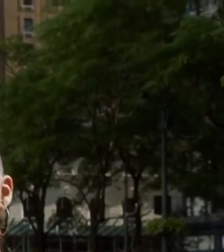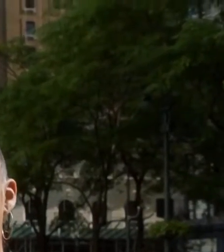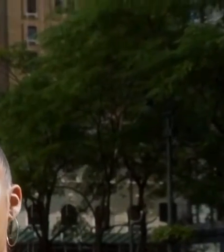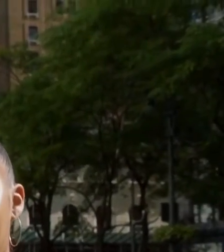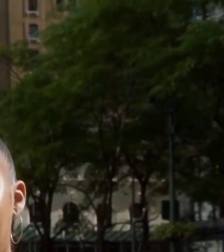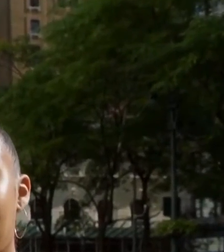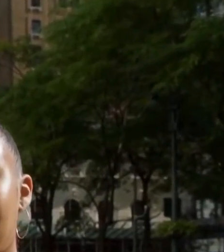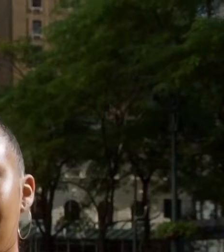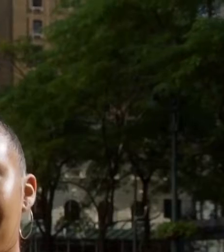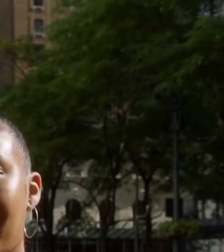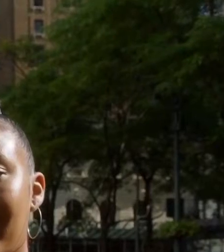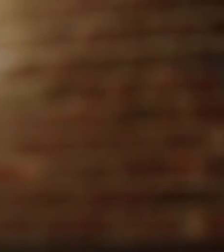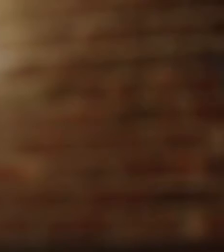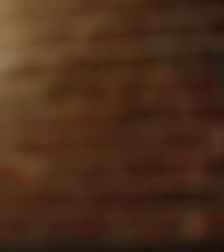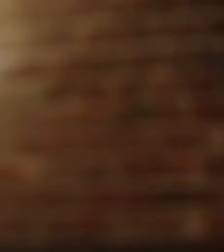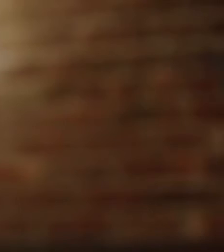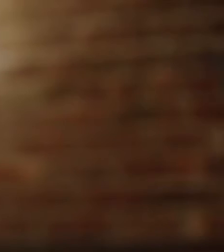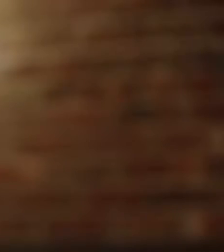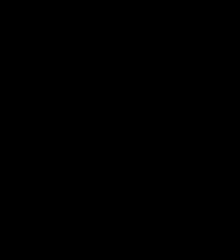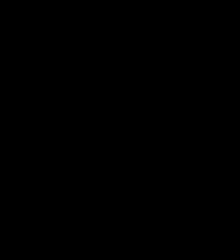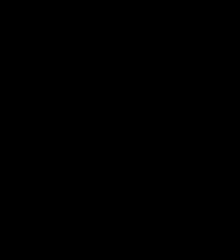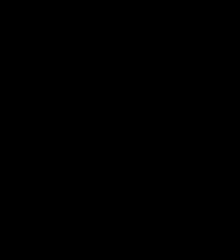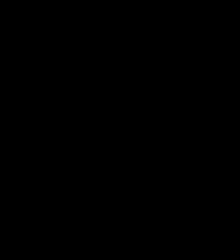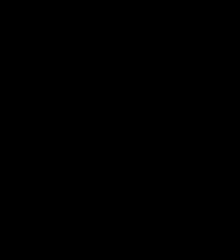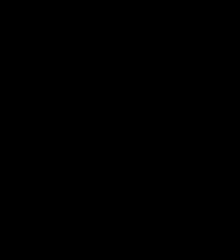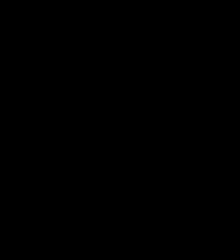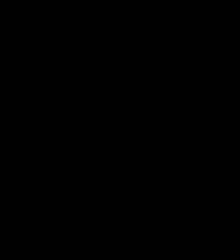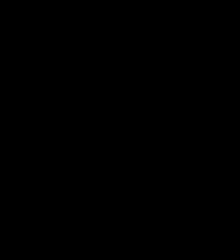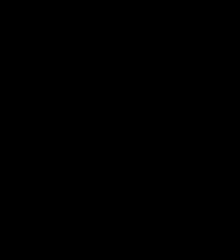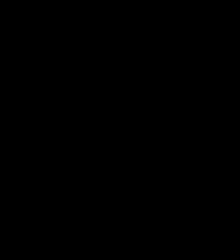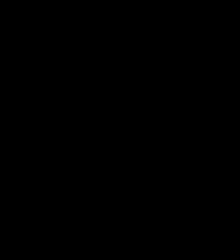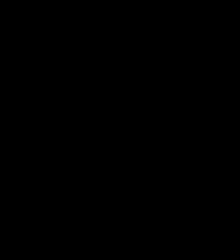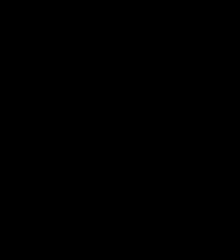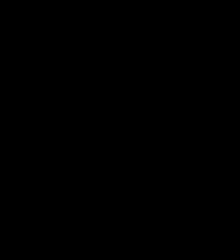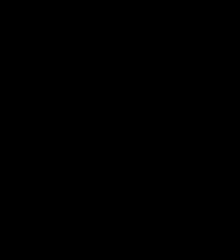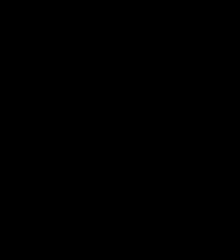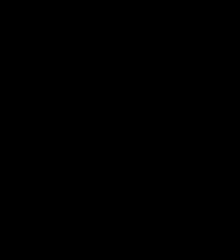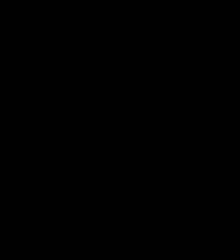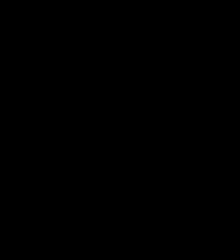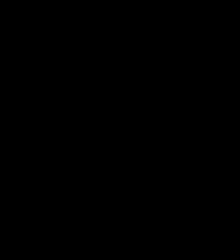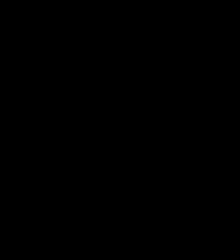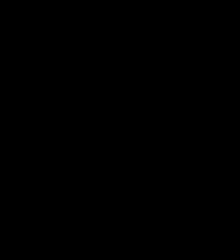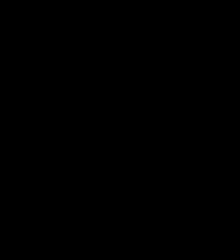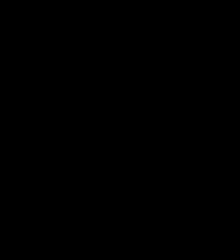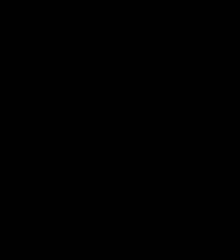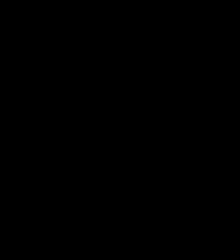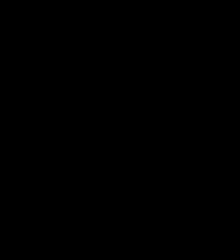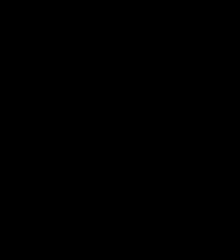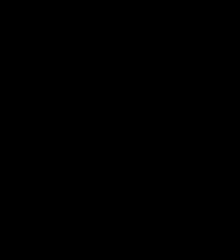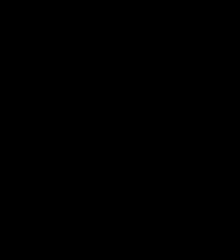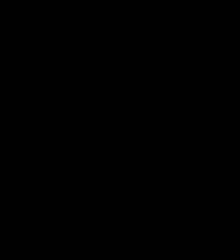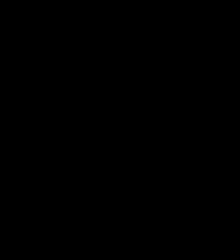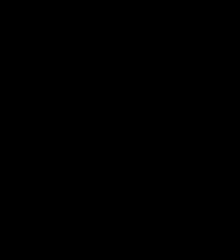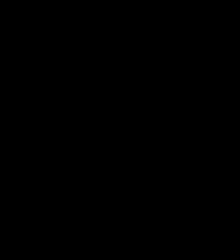I am a DACA recipient, a human being. I was brought to come and live